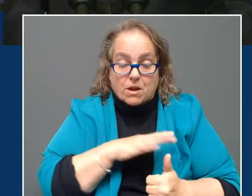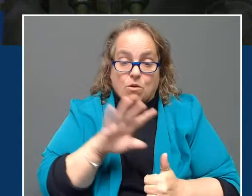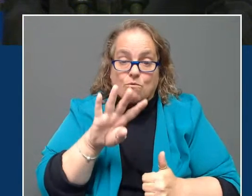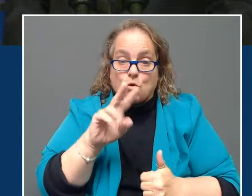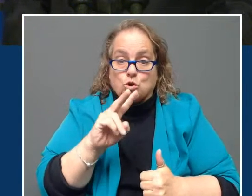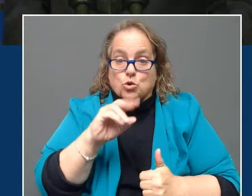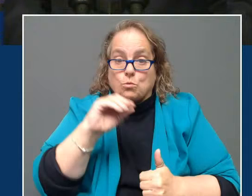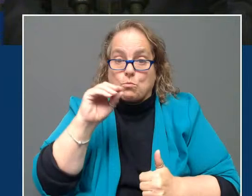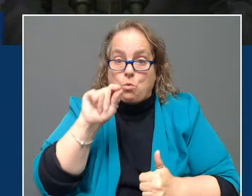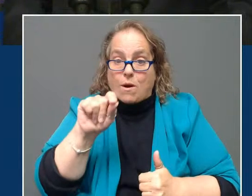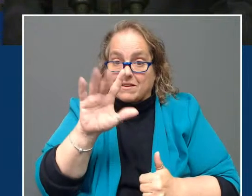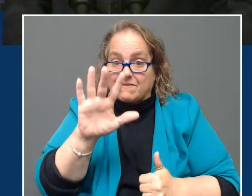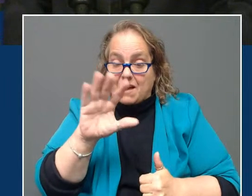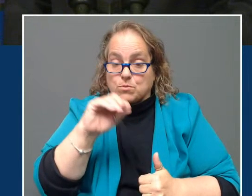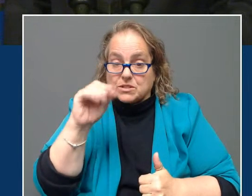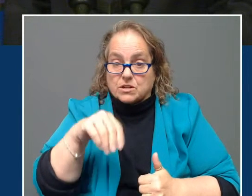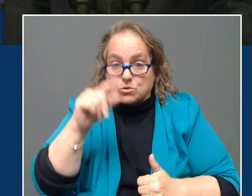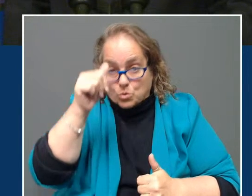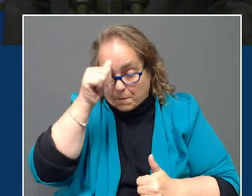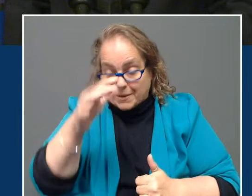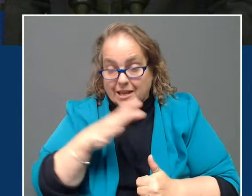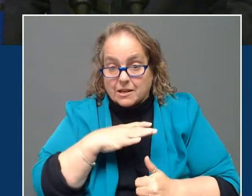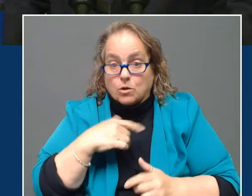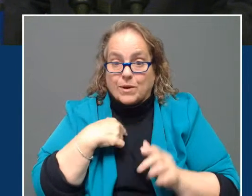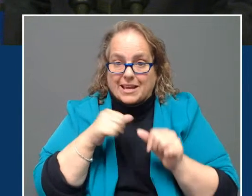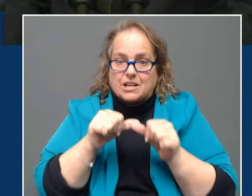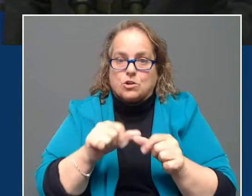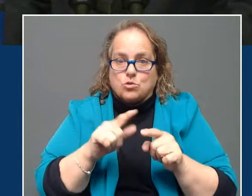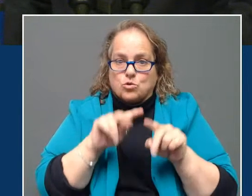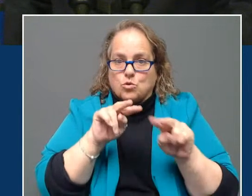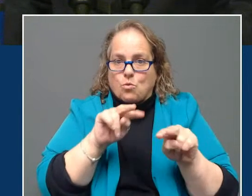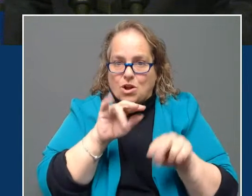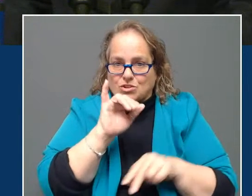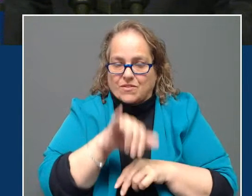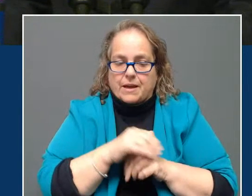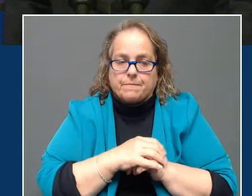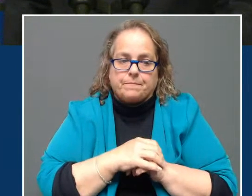42.5% to men. We continue to watch that. Ethnicity,